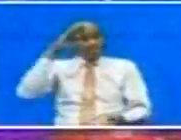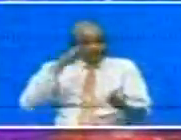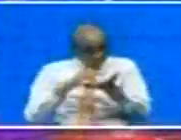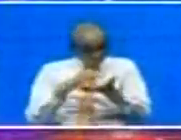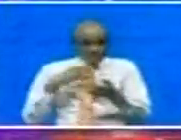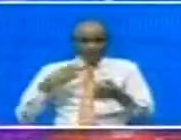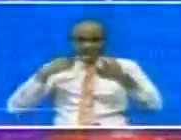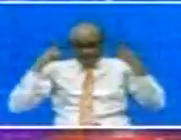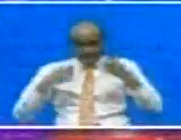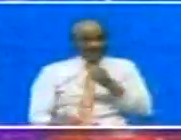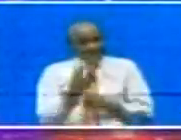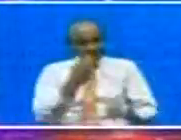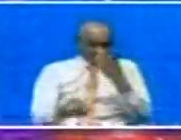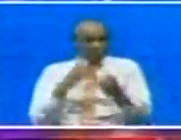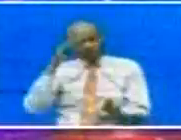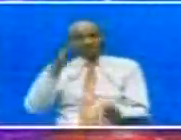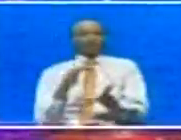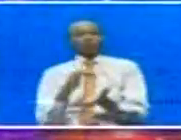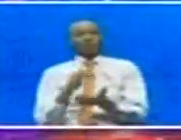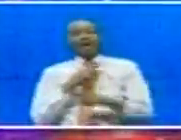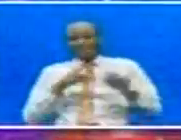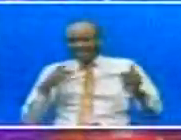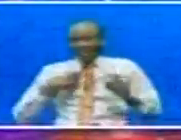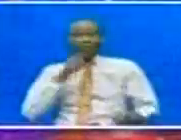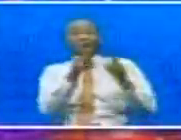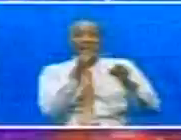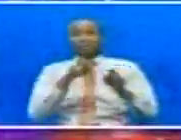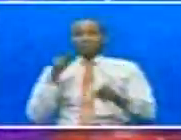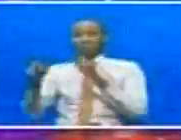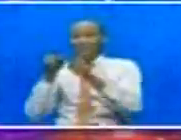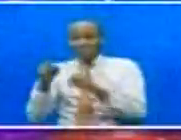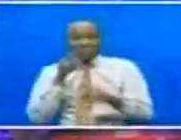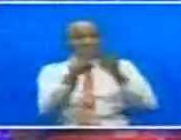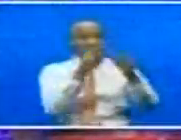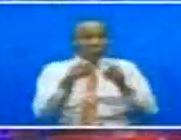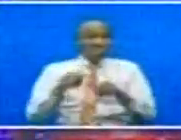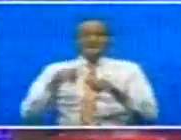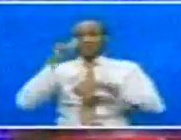we are facing. I think blaming our problems on external